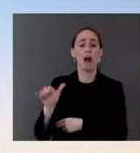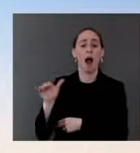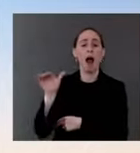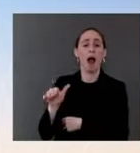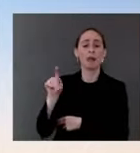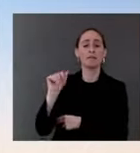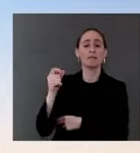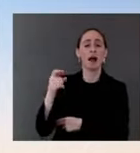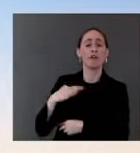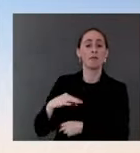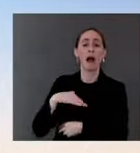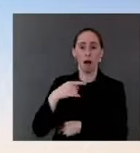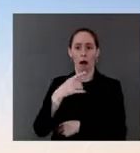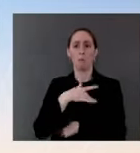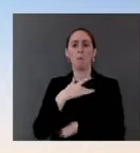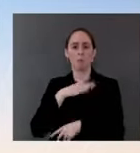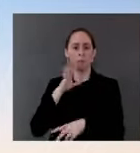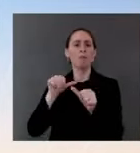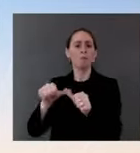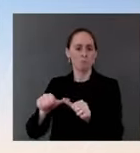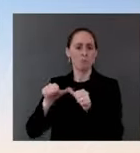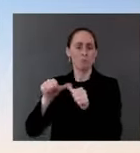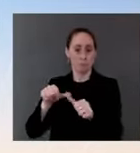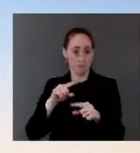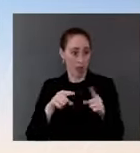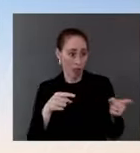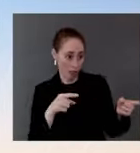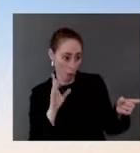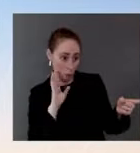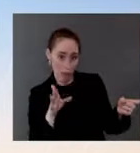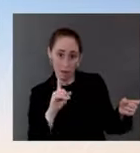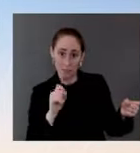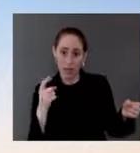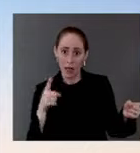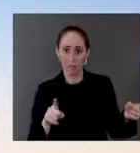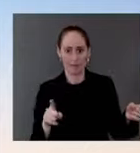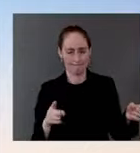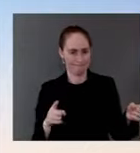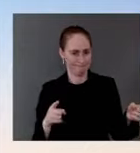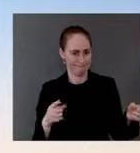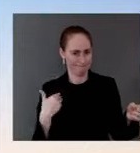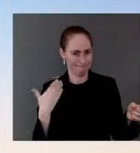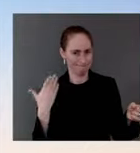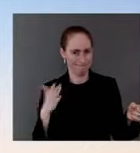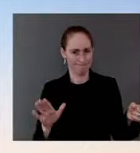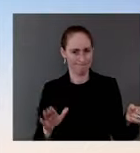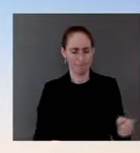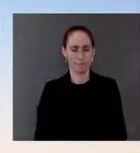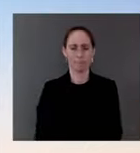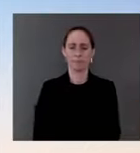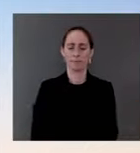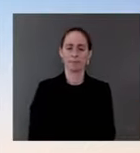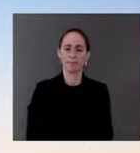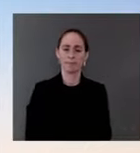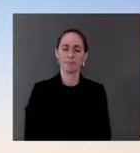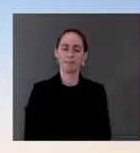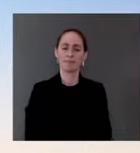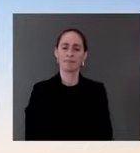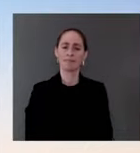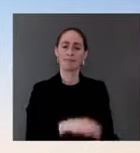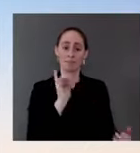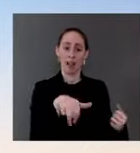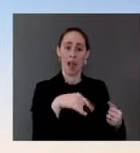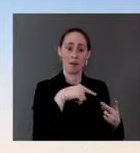extension of programs that has not been agreed to without the commitment of the president, which he's made repeatedly